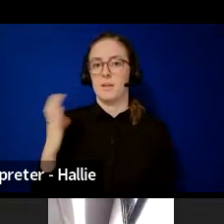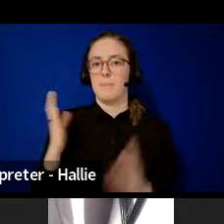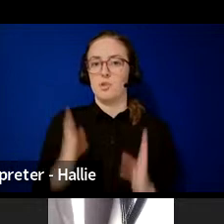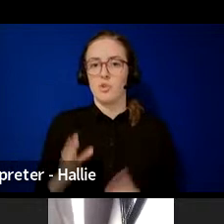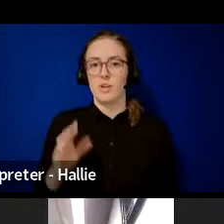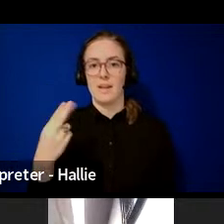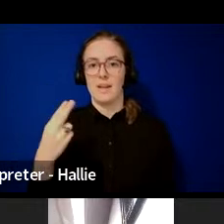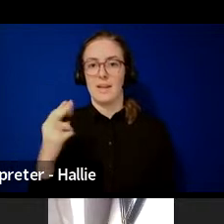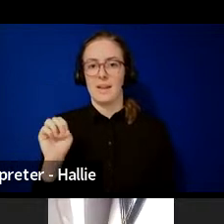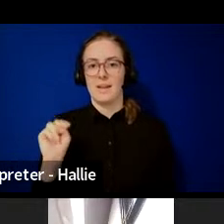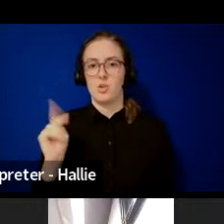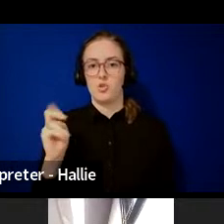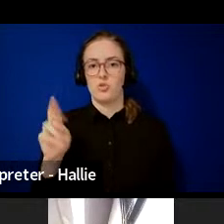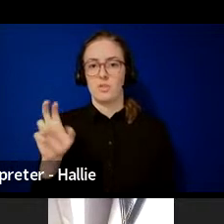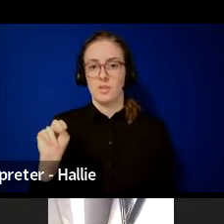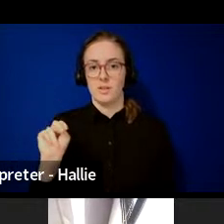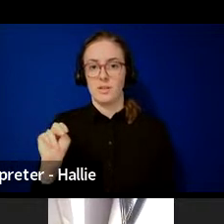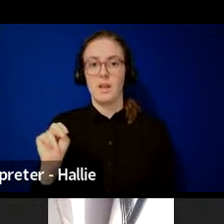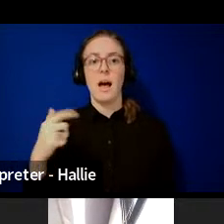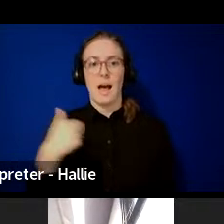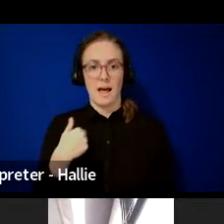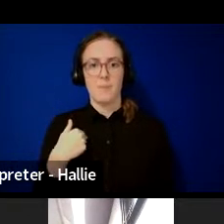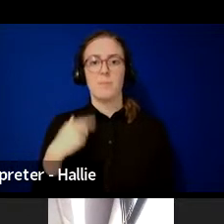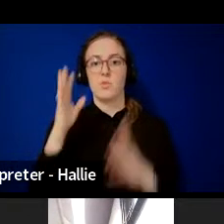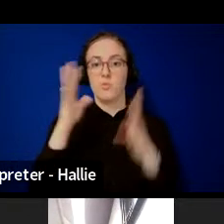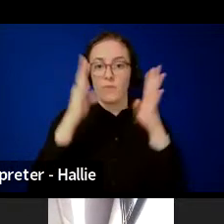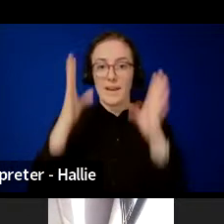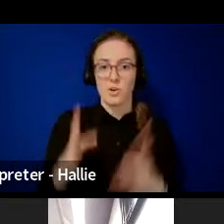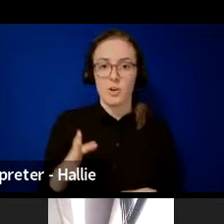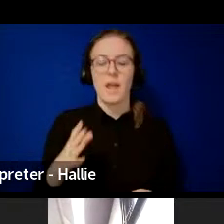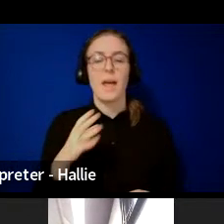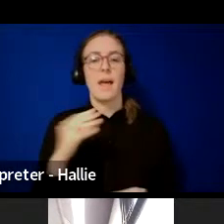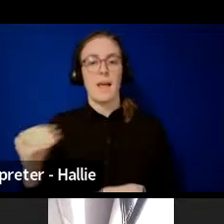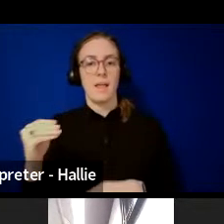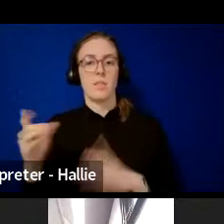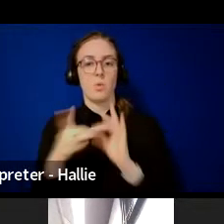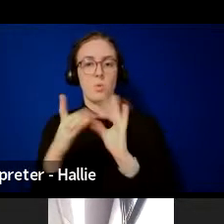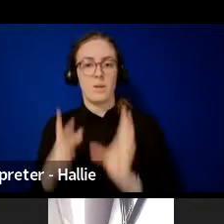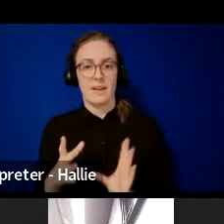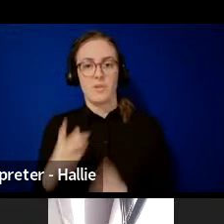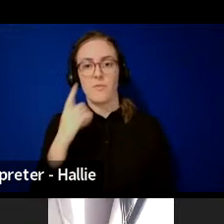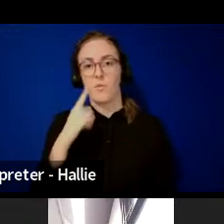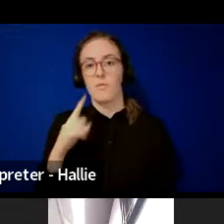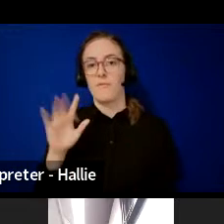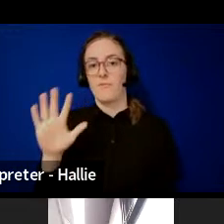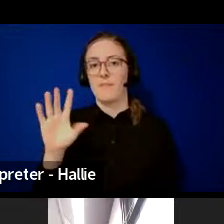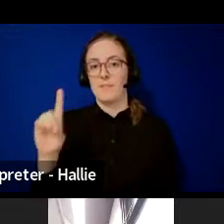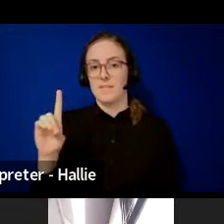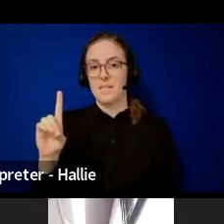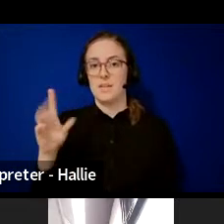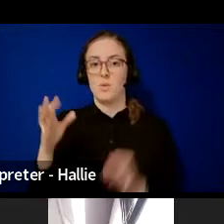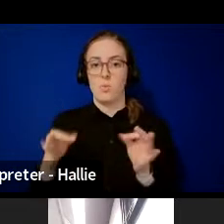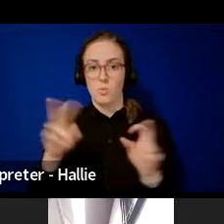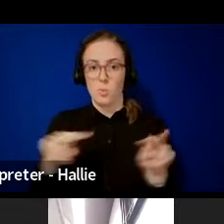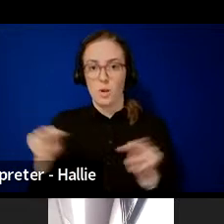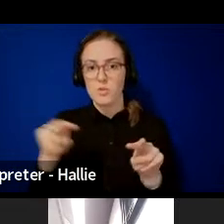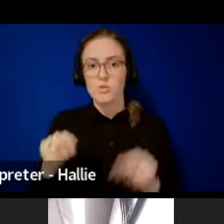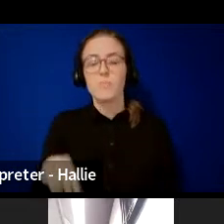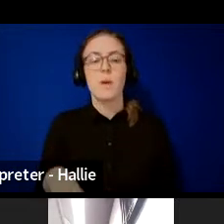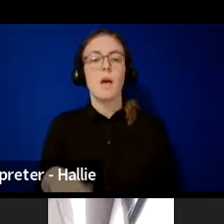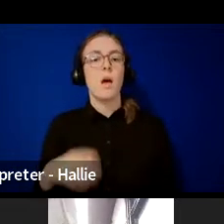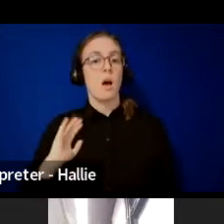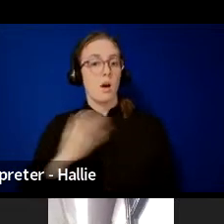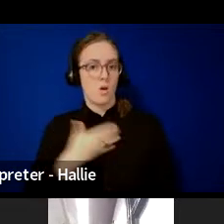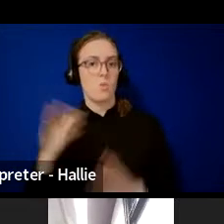Henderson. I am the creator of and the coordinator of 5D Court Watch. And our organization will be